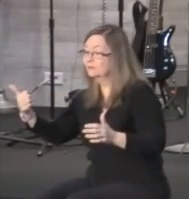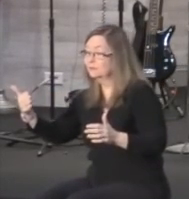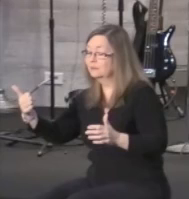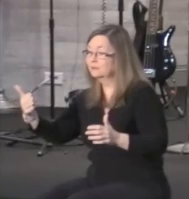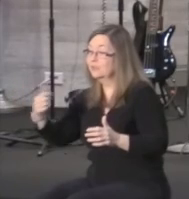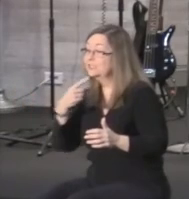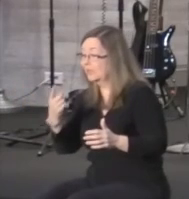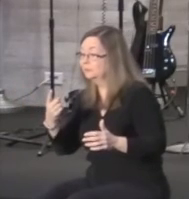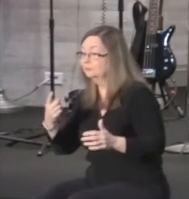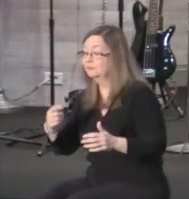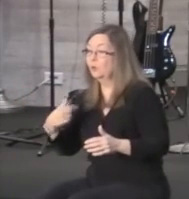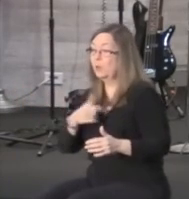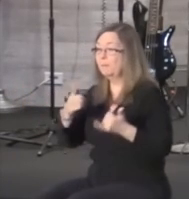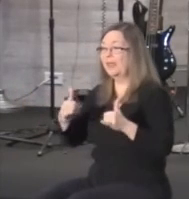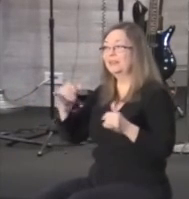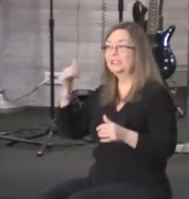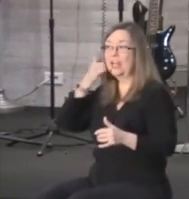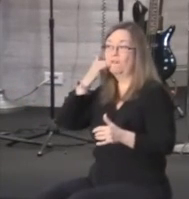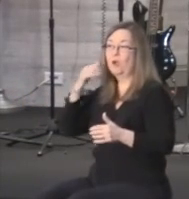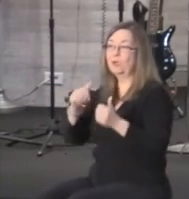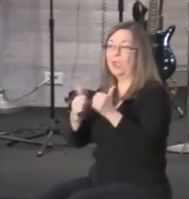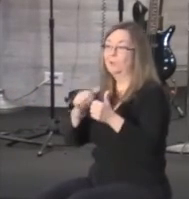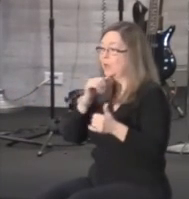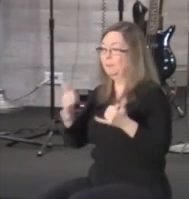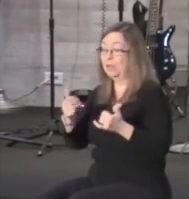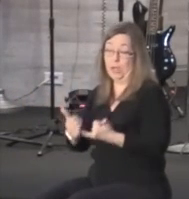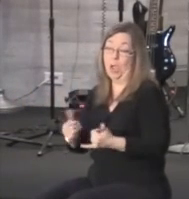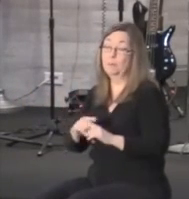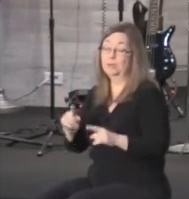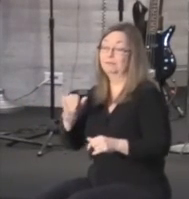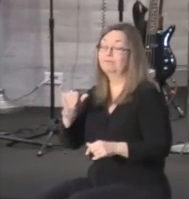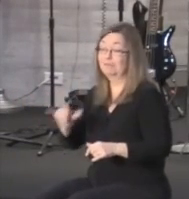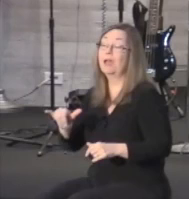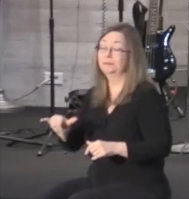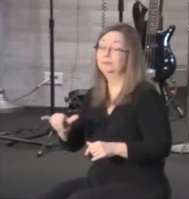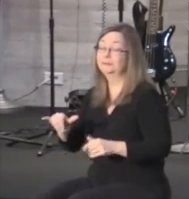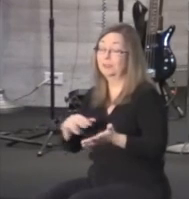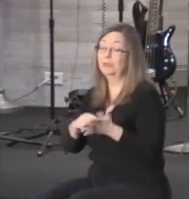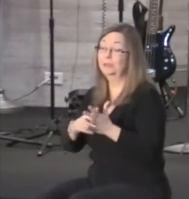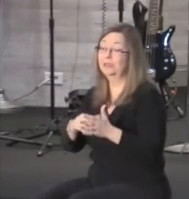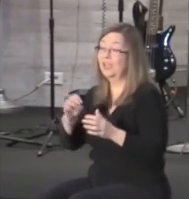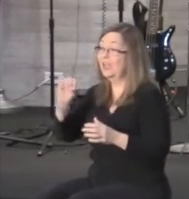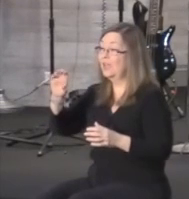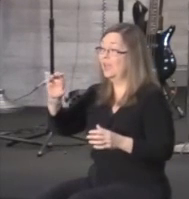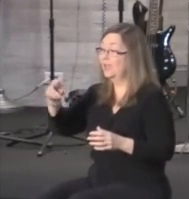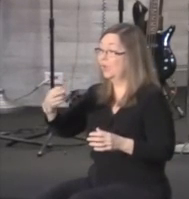We played that little game, the telephone game, before. We've all played it. We won't play it now. But that's what we're talking about. It's an